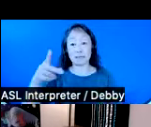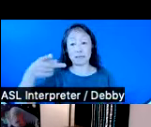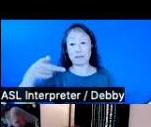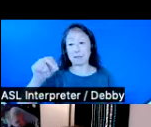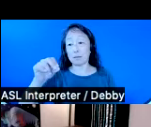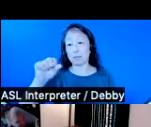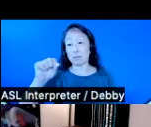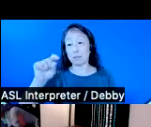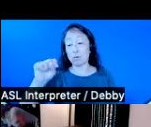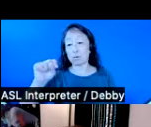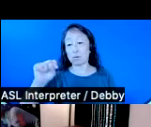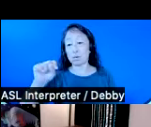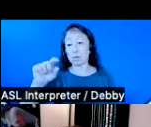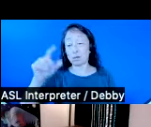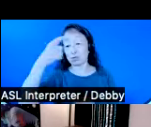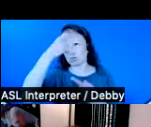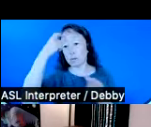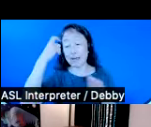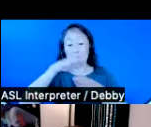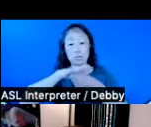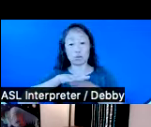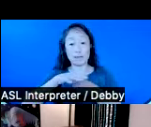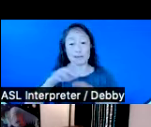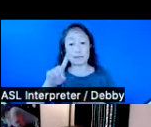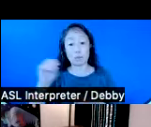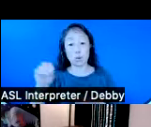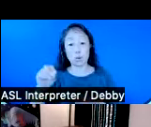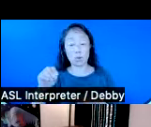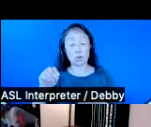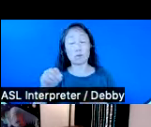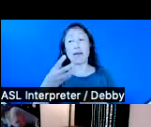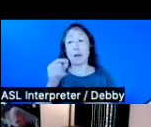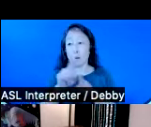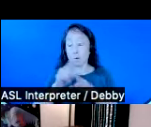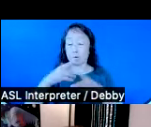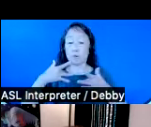stress disorder, which can also come along with depression and anxiety.